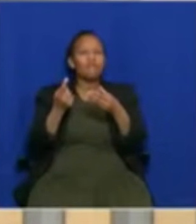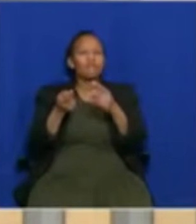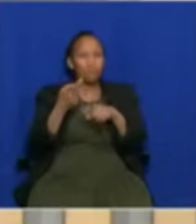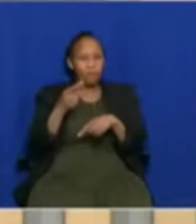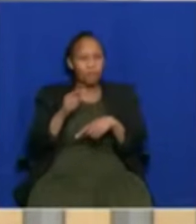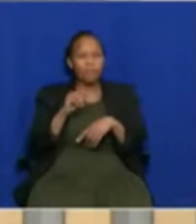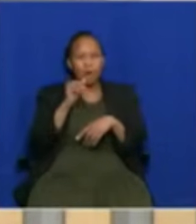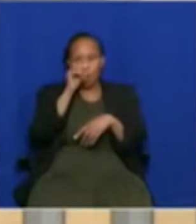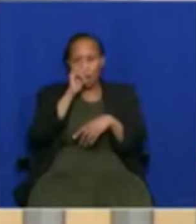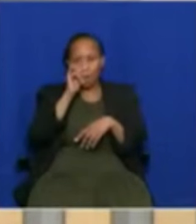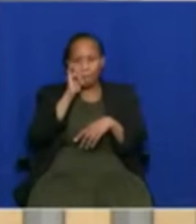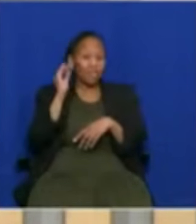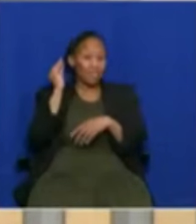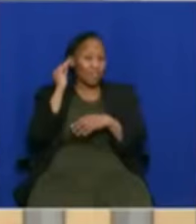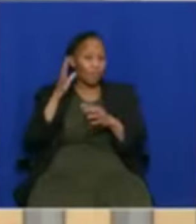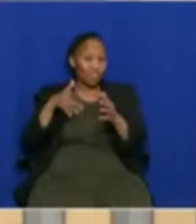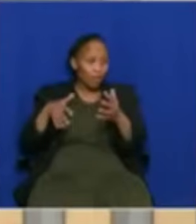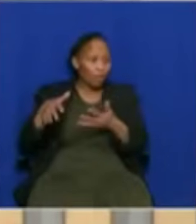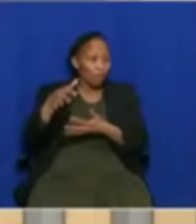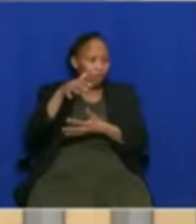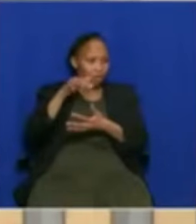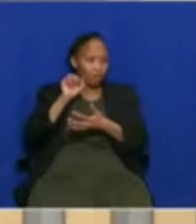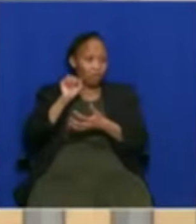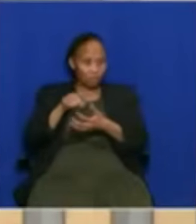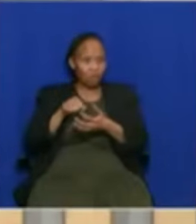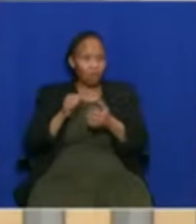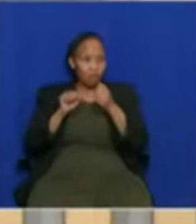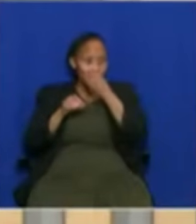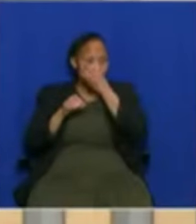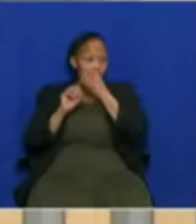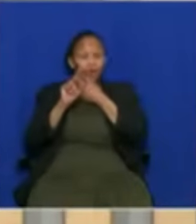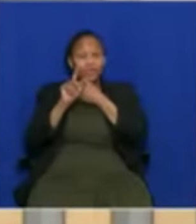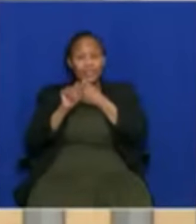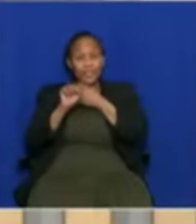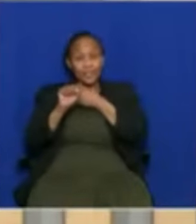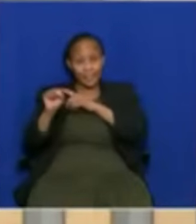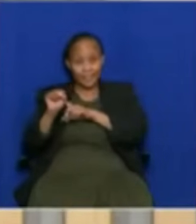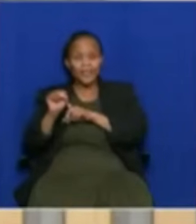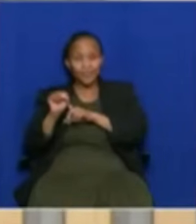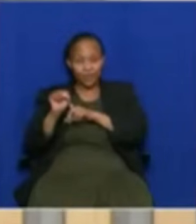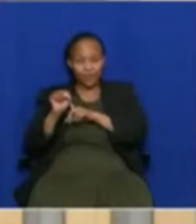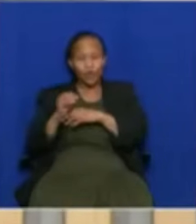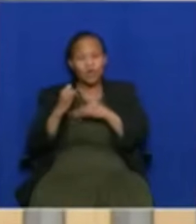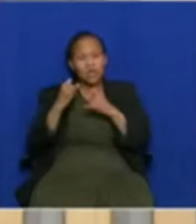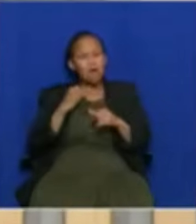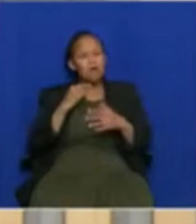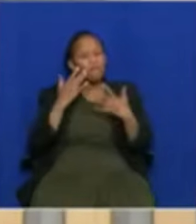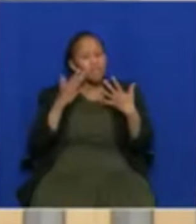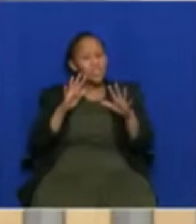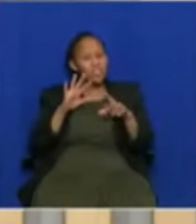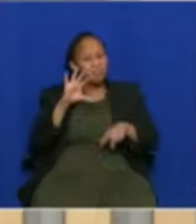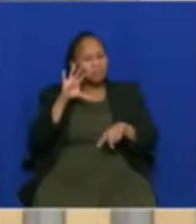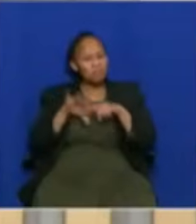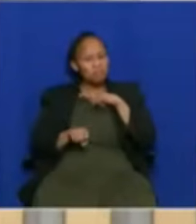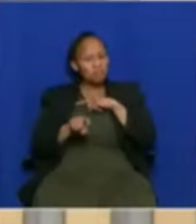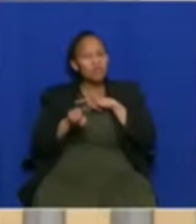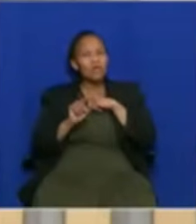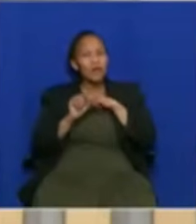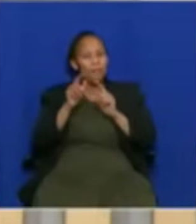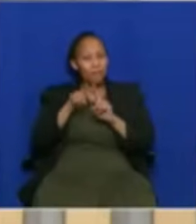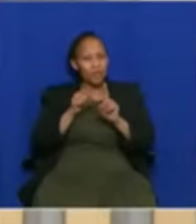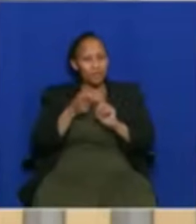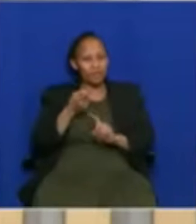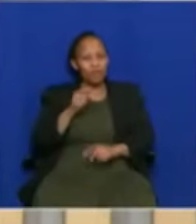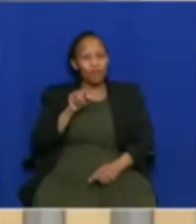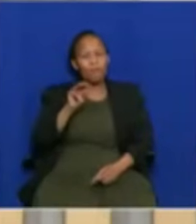and which I indeed did. And when I looked at it, then I discovered that there was a person from BMW, a civilian,